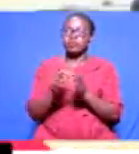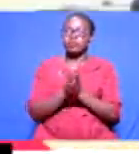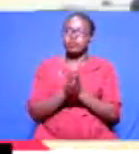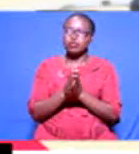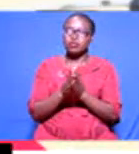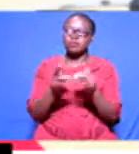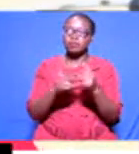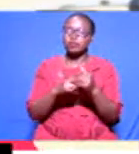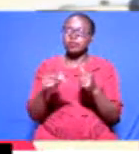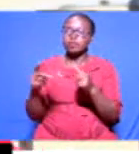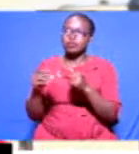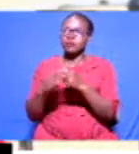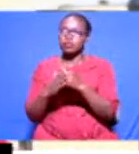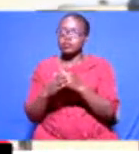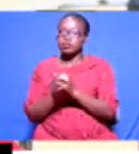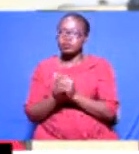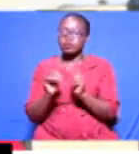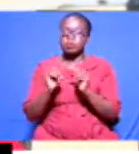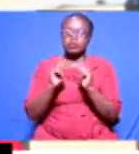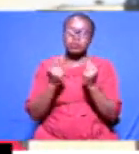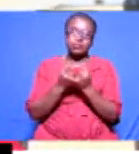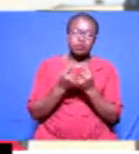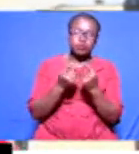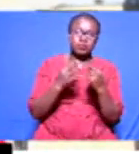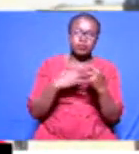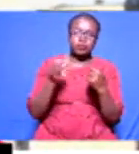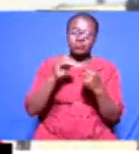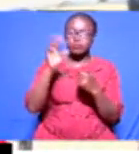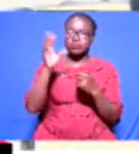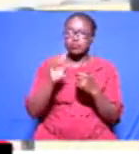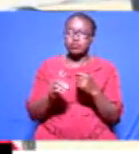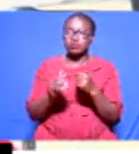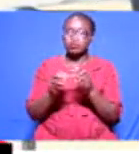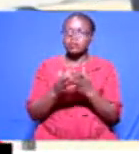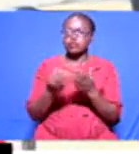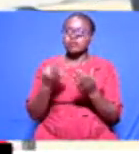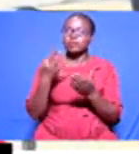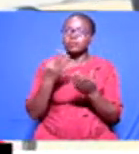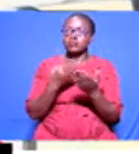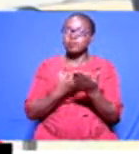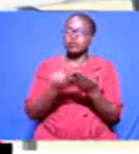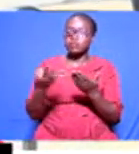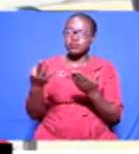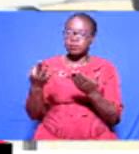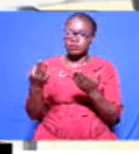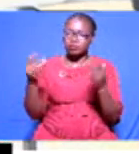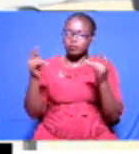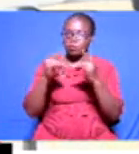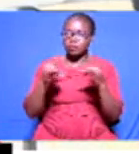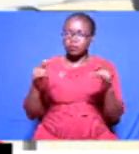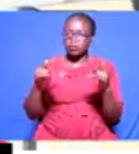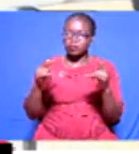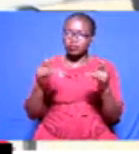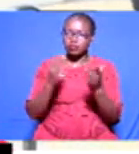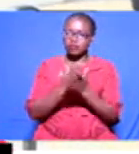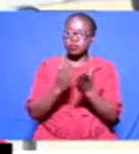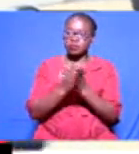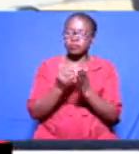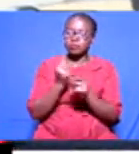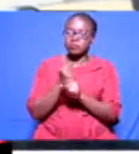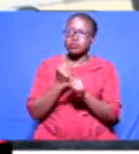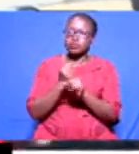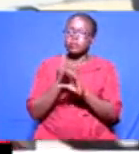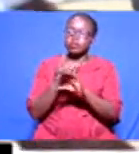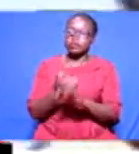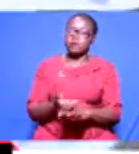respectively. The team is about 80%, and the 3 weeks we've been in camp, the players have really pushed themselves, and